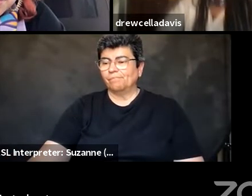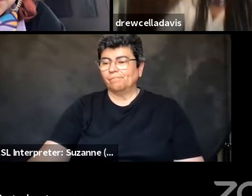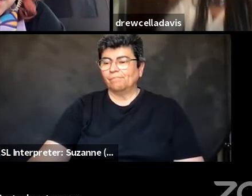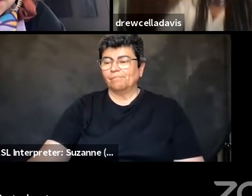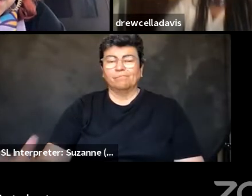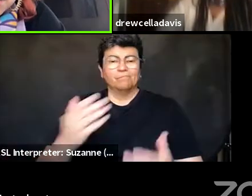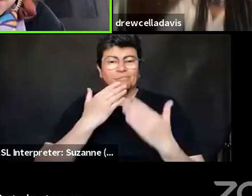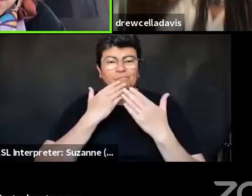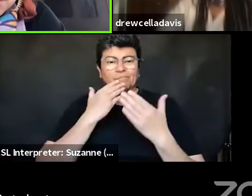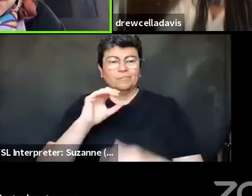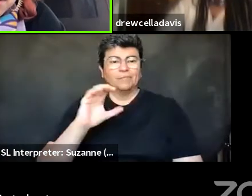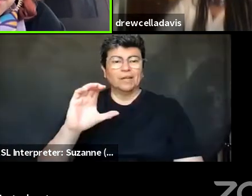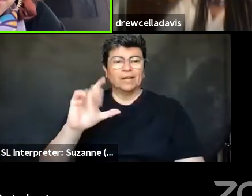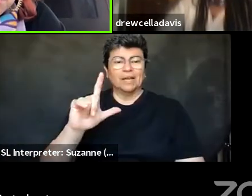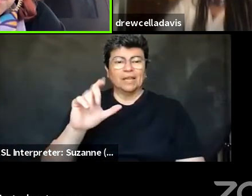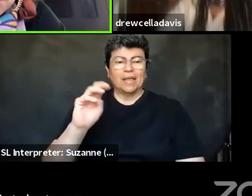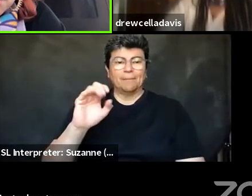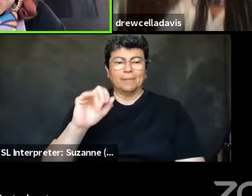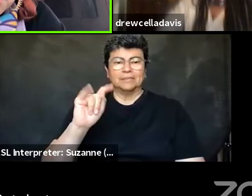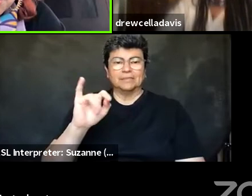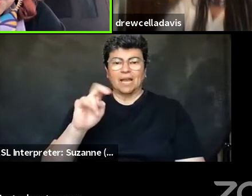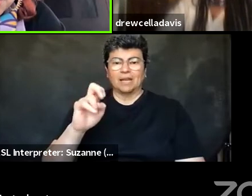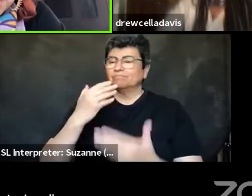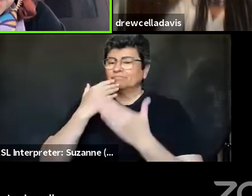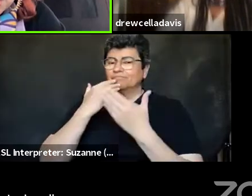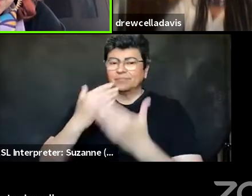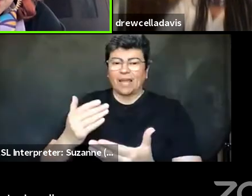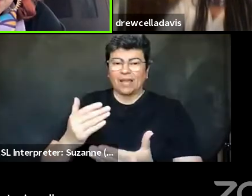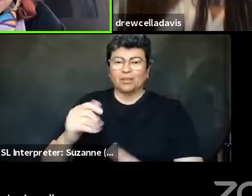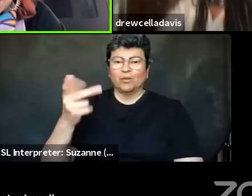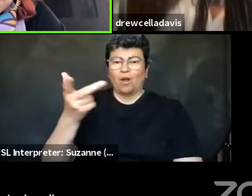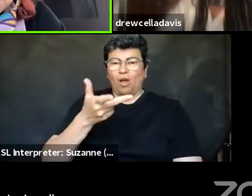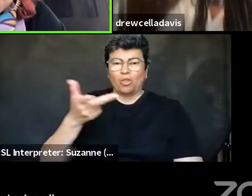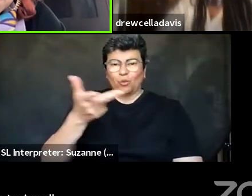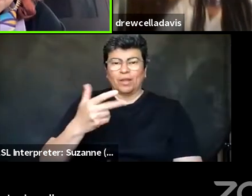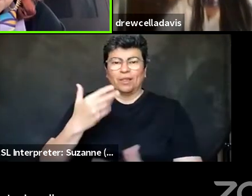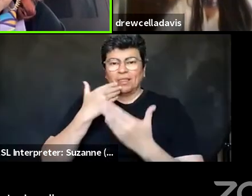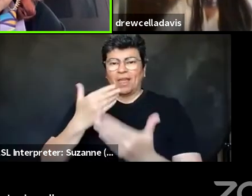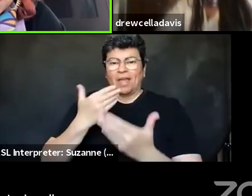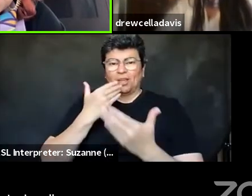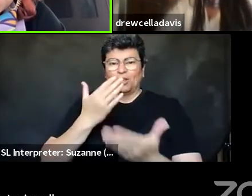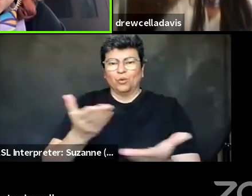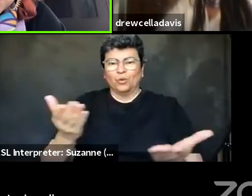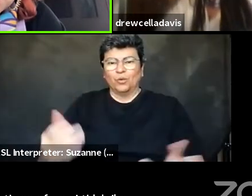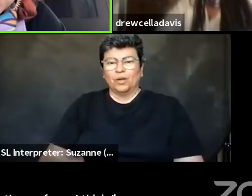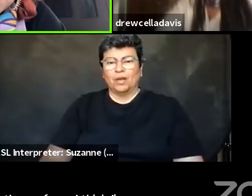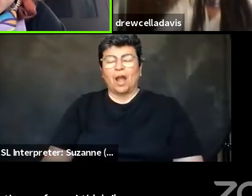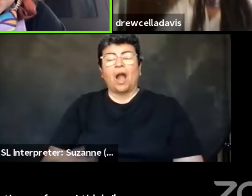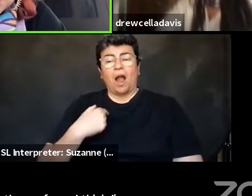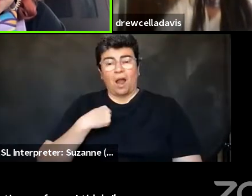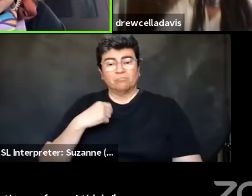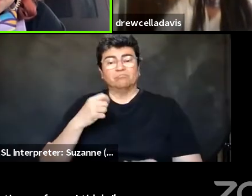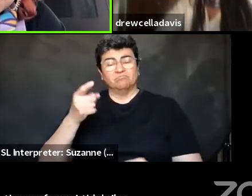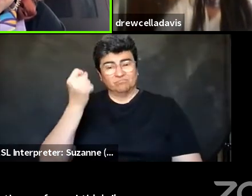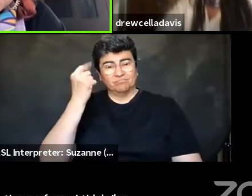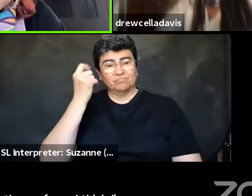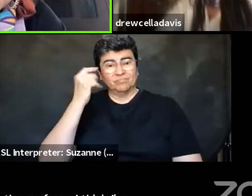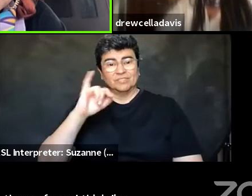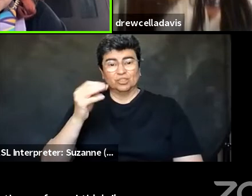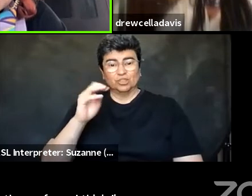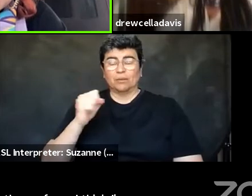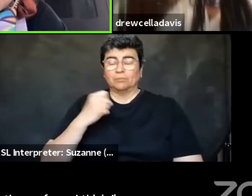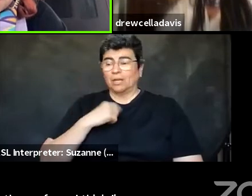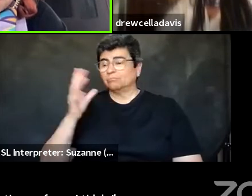Thank you for sharing, all three of you. I think I'm with you, James. I'm very tired of